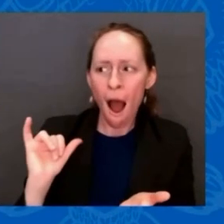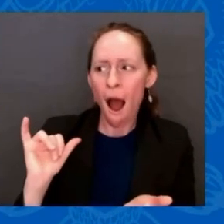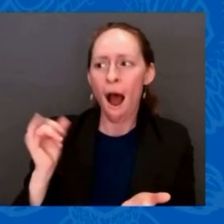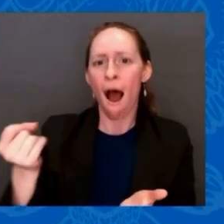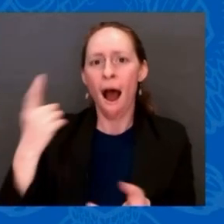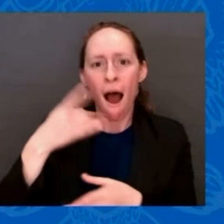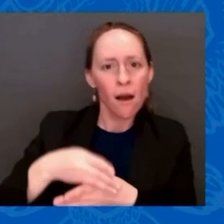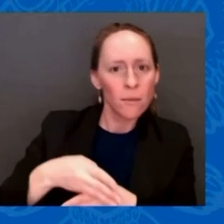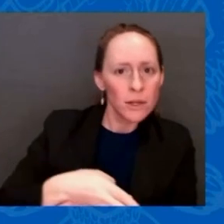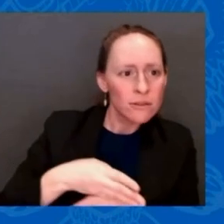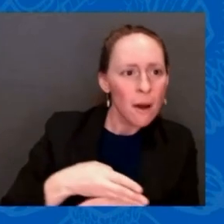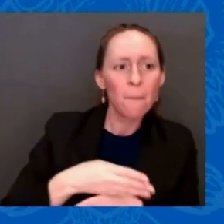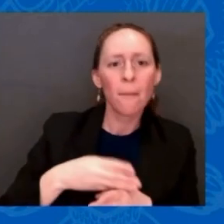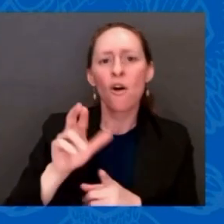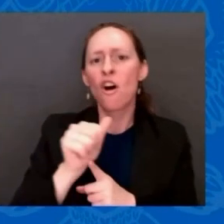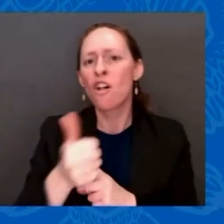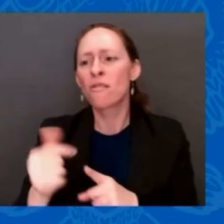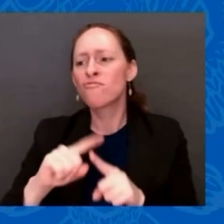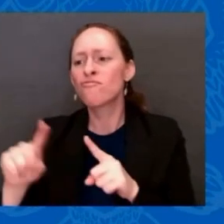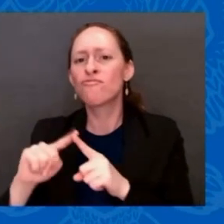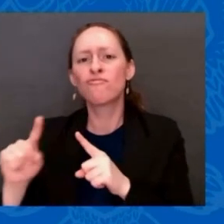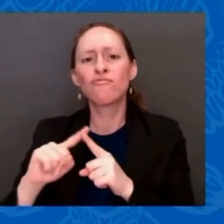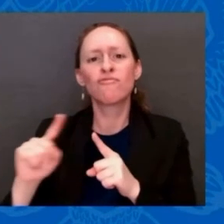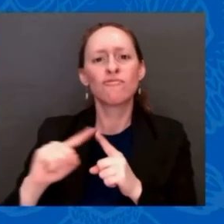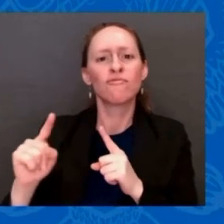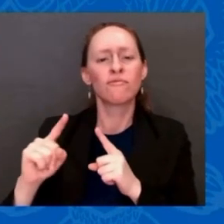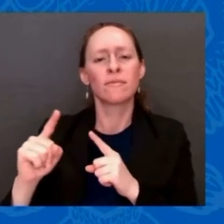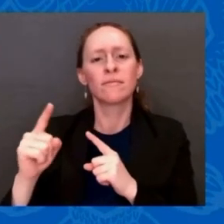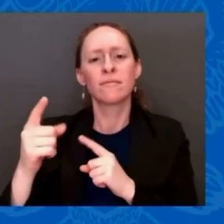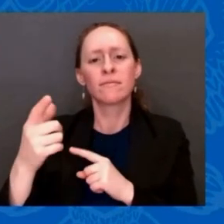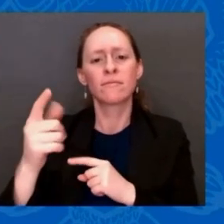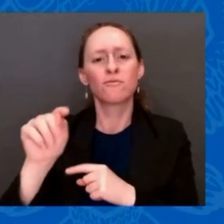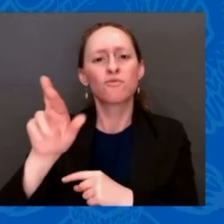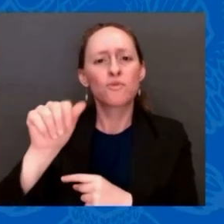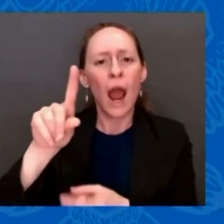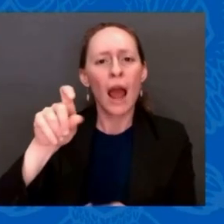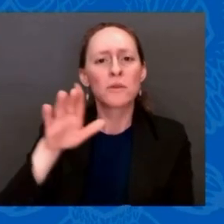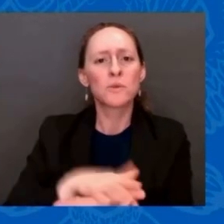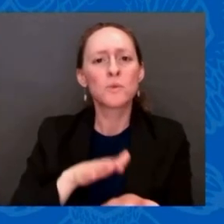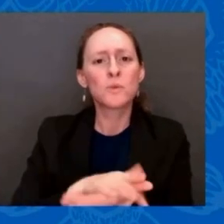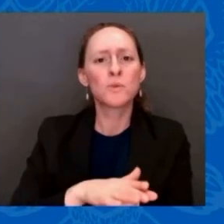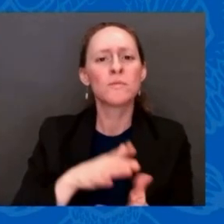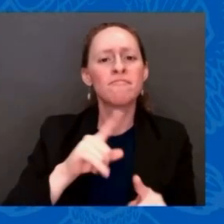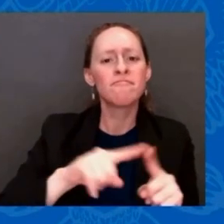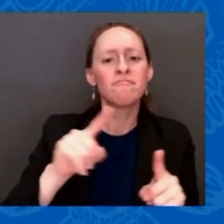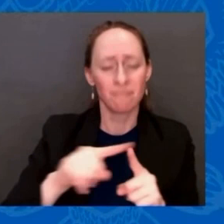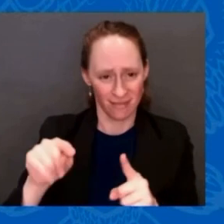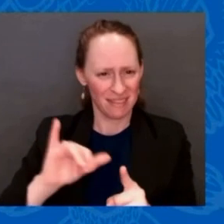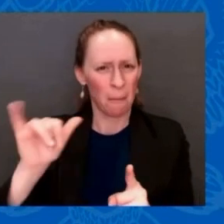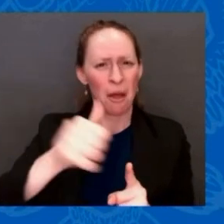full-time still. She has an expression. She said, any country that out-competes us,